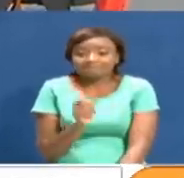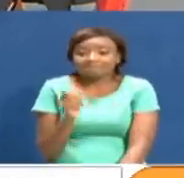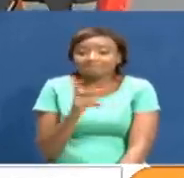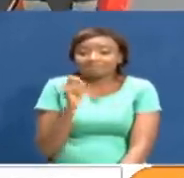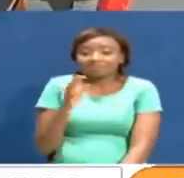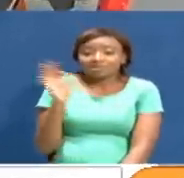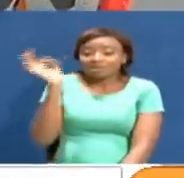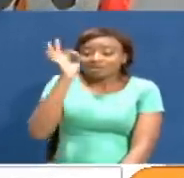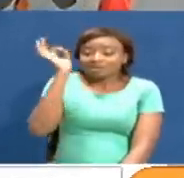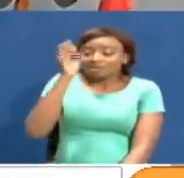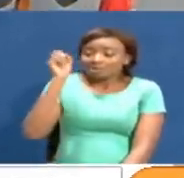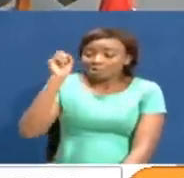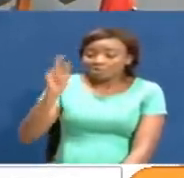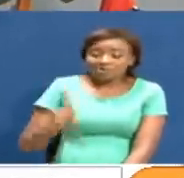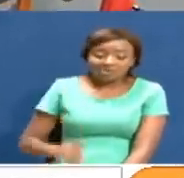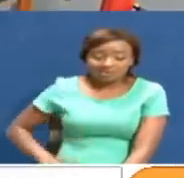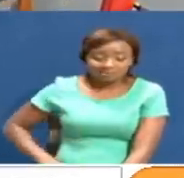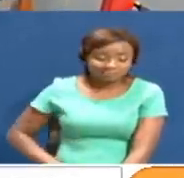Man.